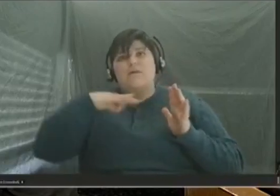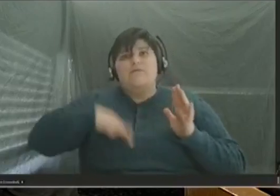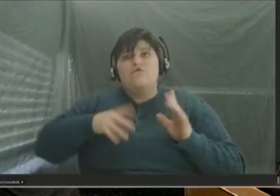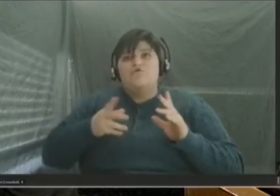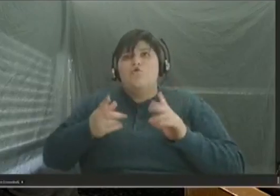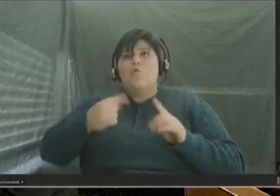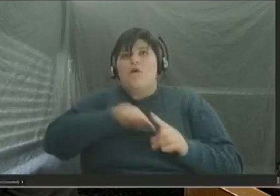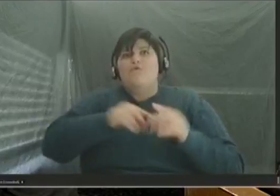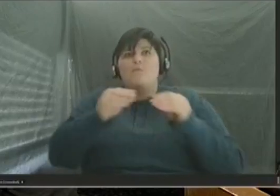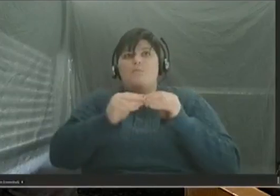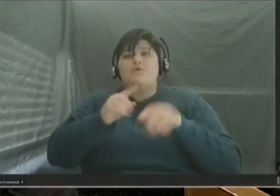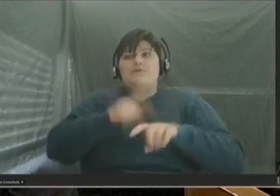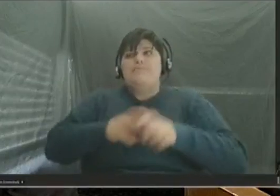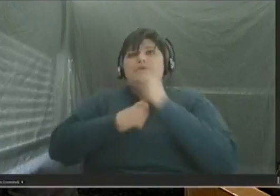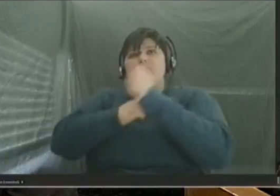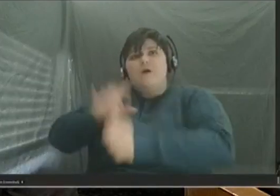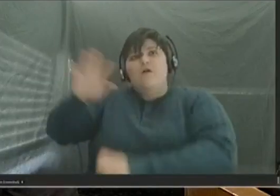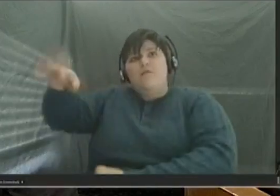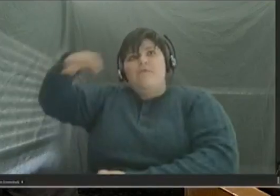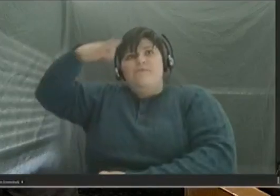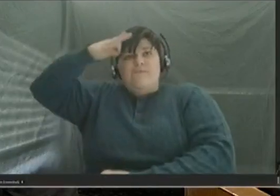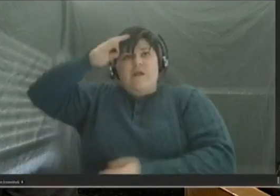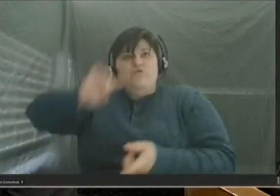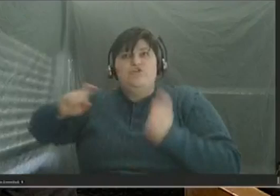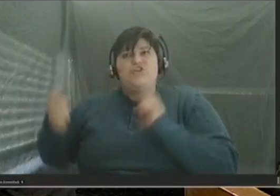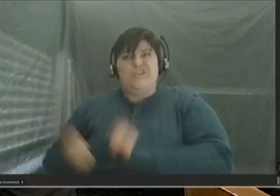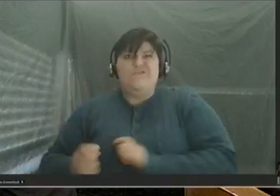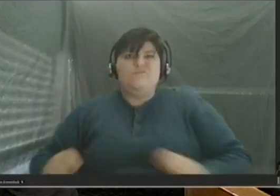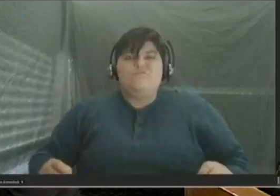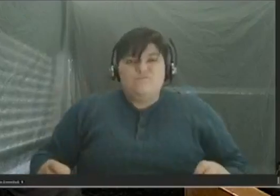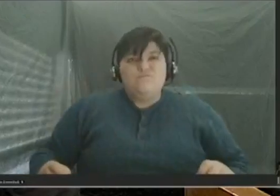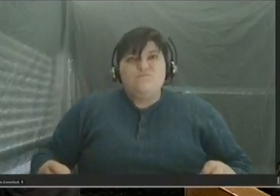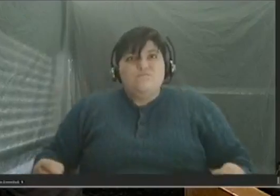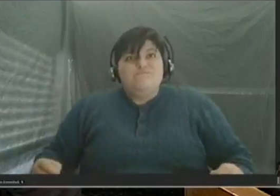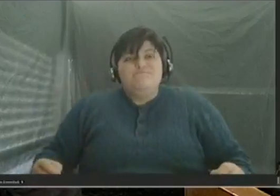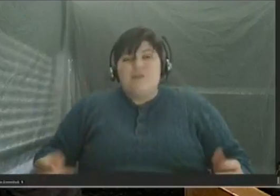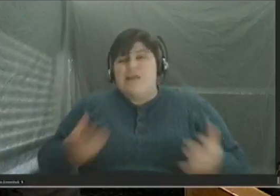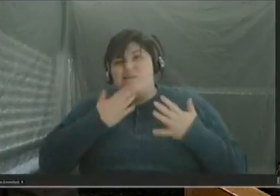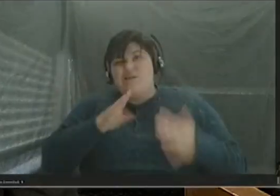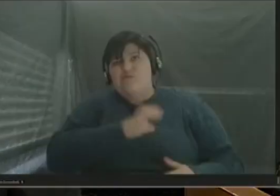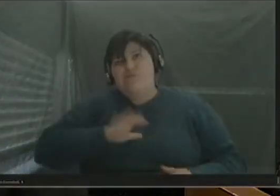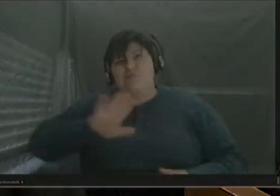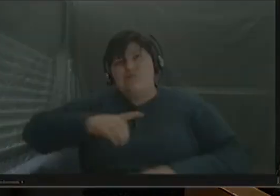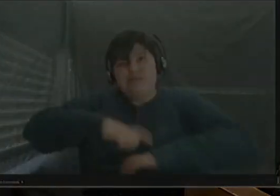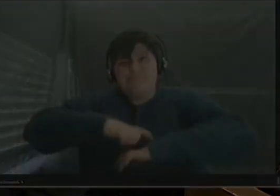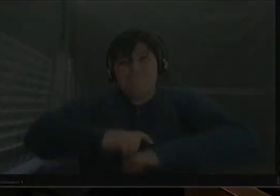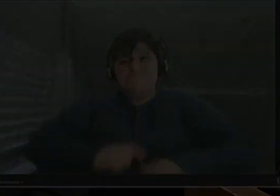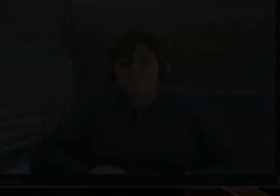federal program. Thank you to the committee for your time.